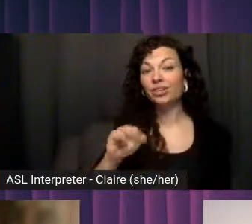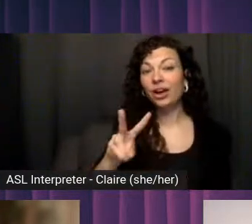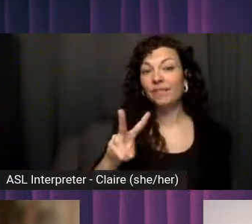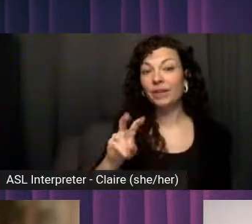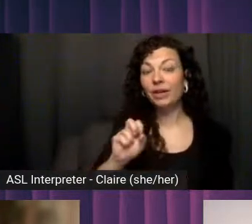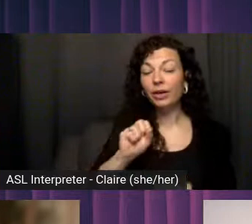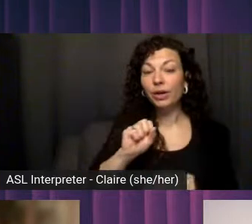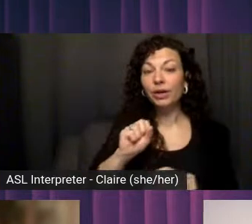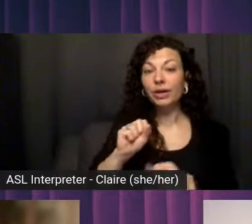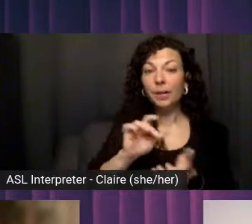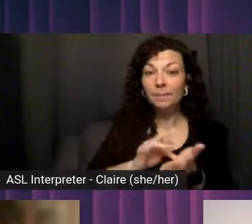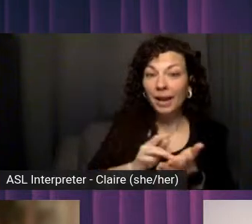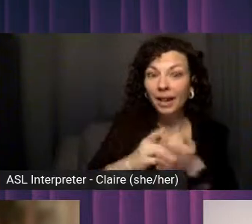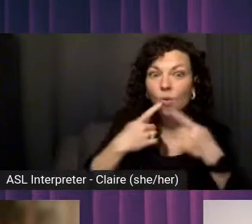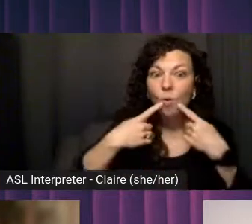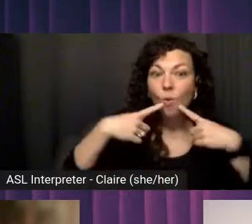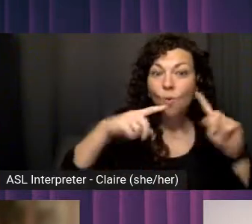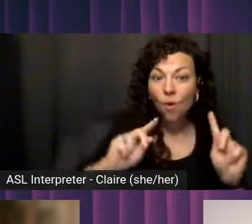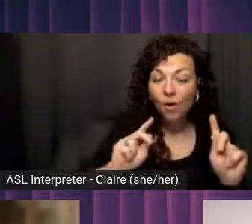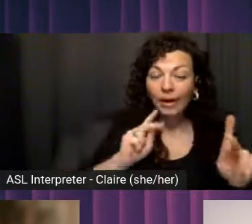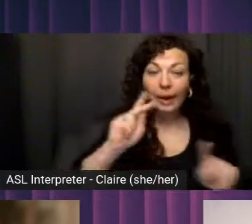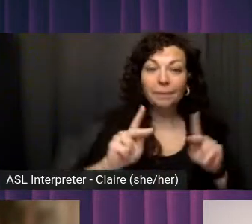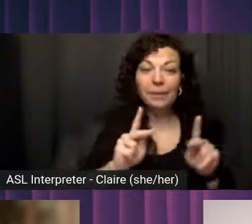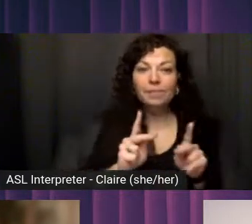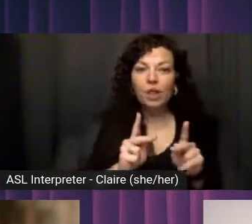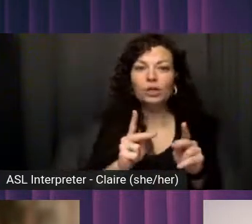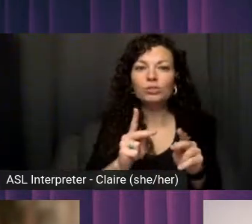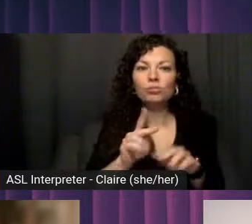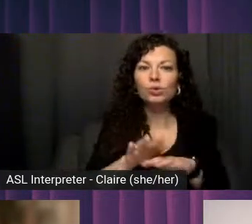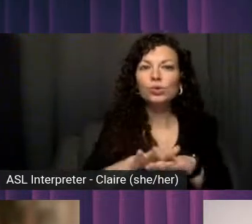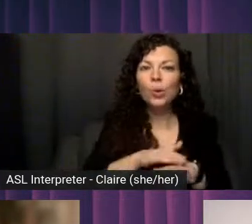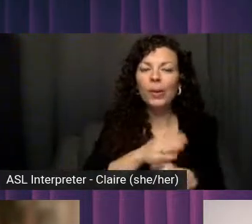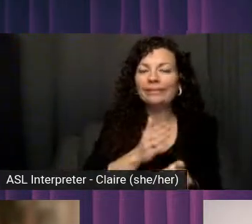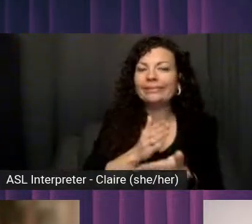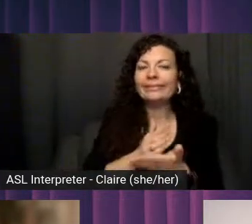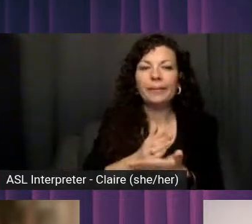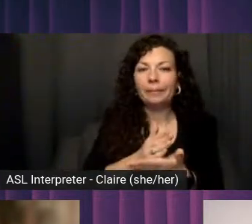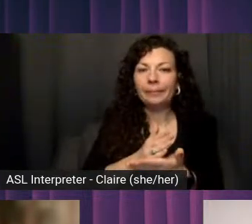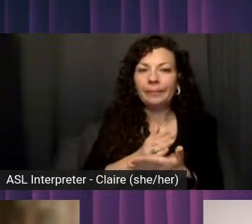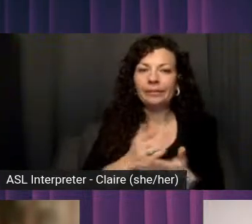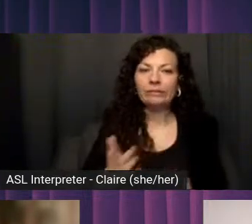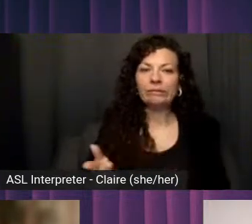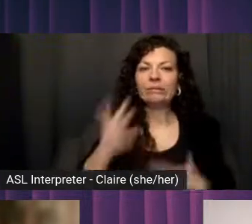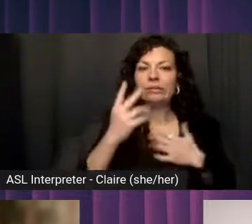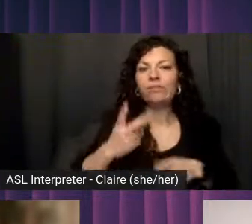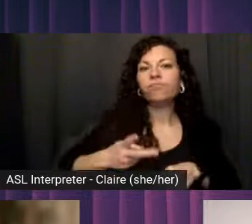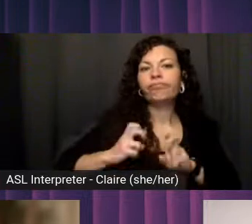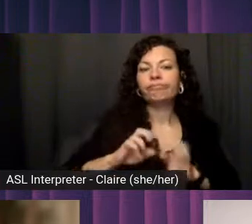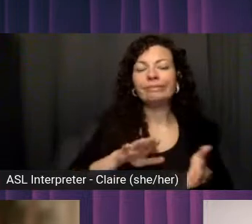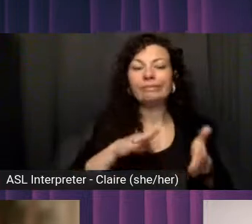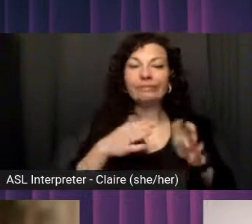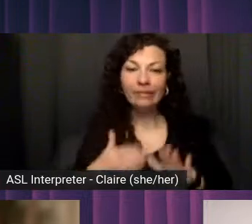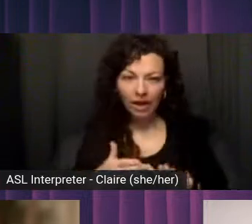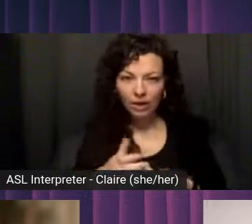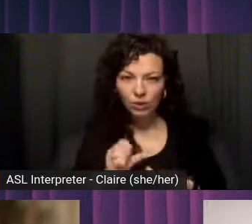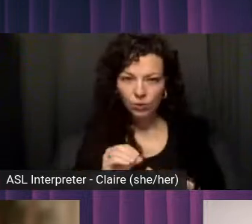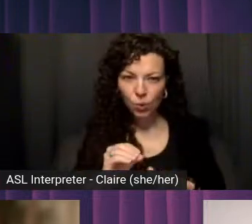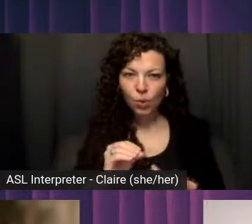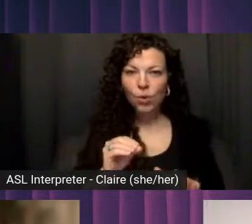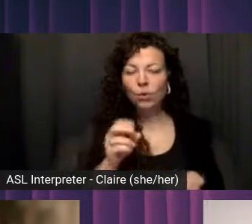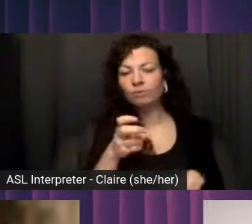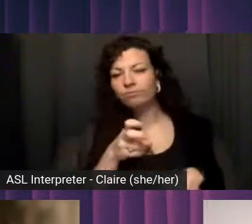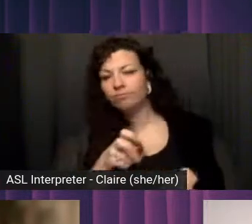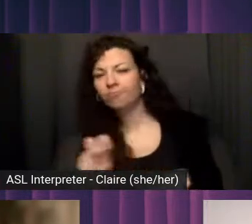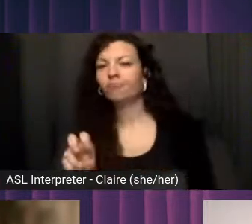very interested from a non-clinical point of view in HIV. And then I met my first